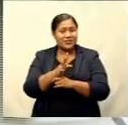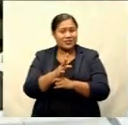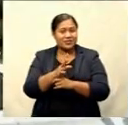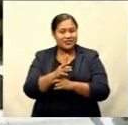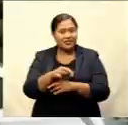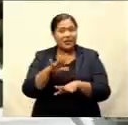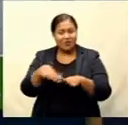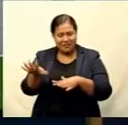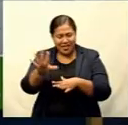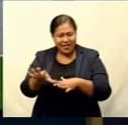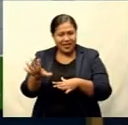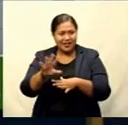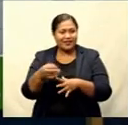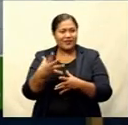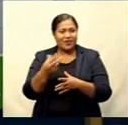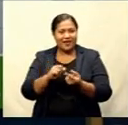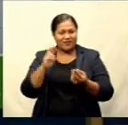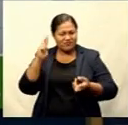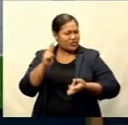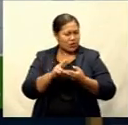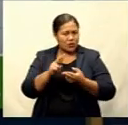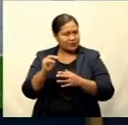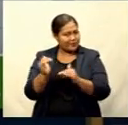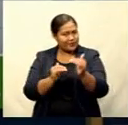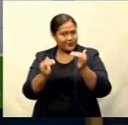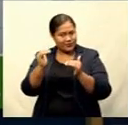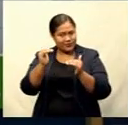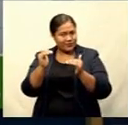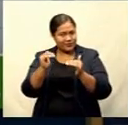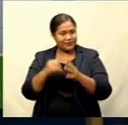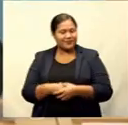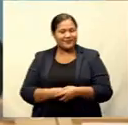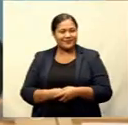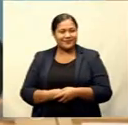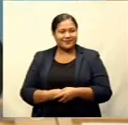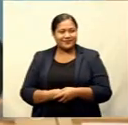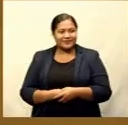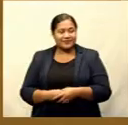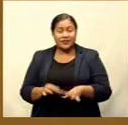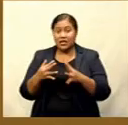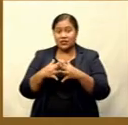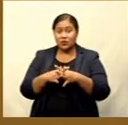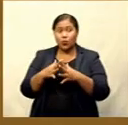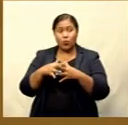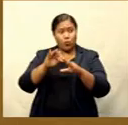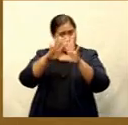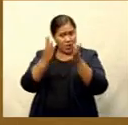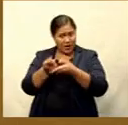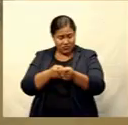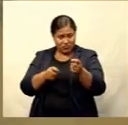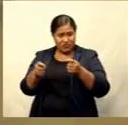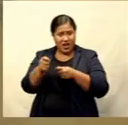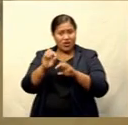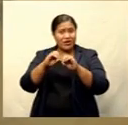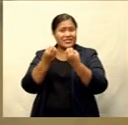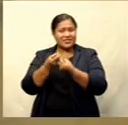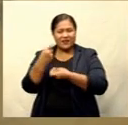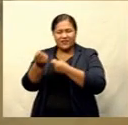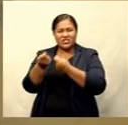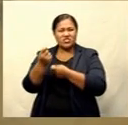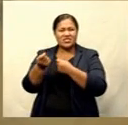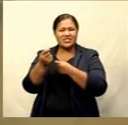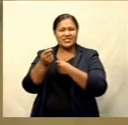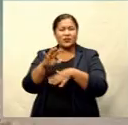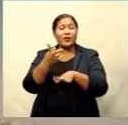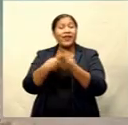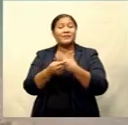we spoke of, reducing inequalities, which is goal number 10. The World Trade Organization fisheries negotiations will be held in